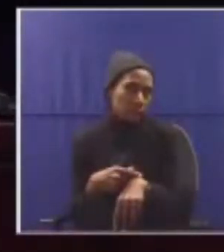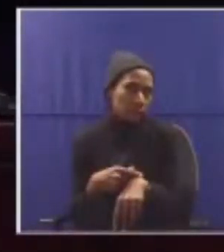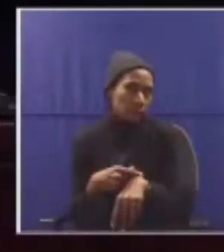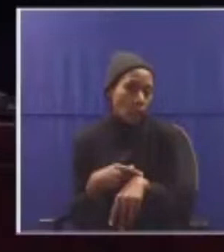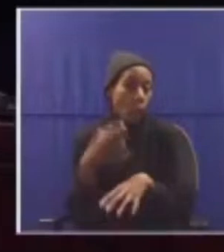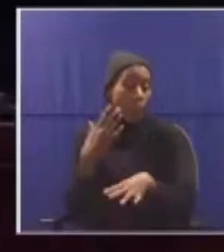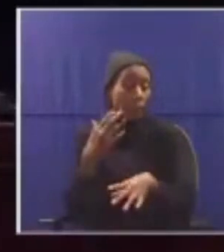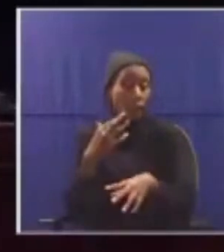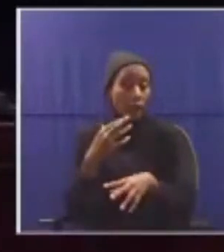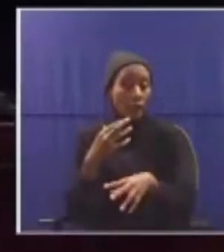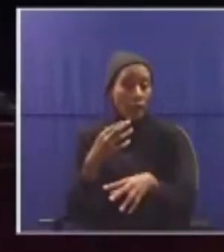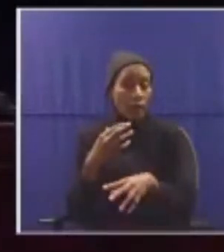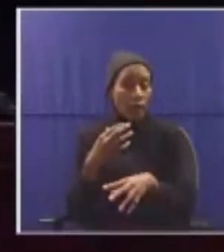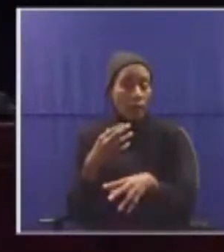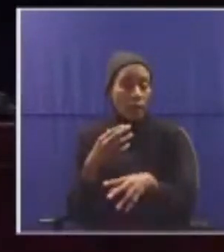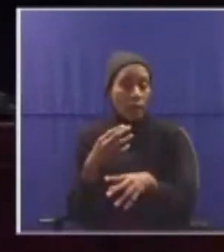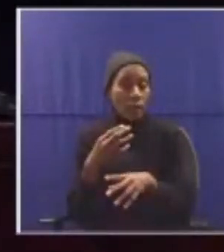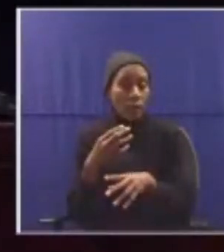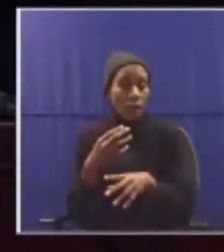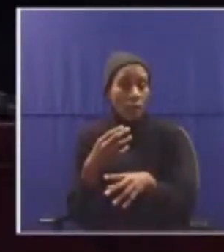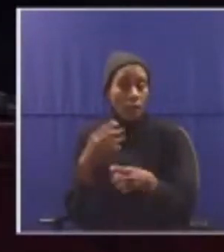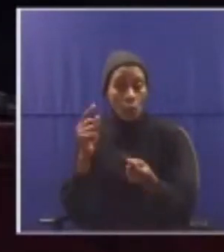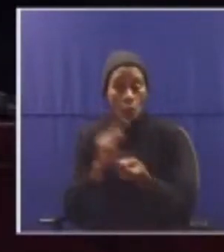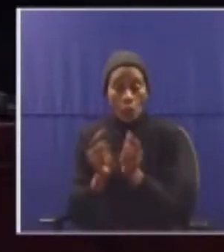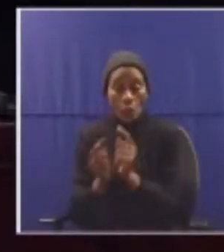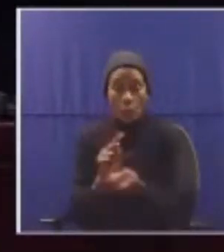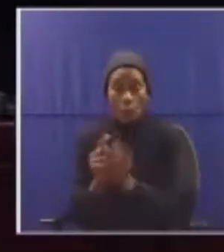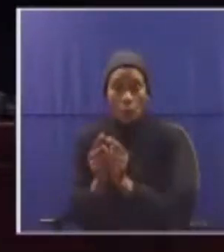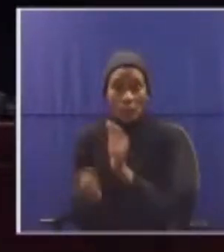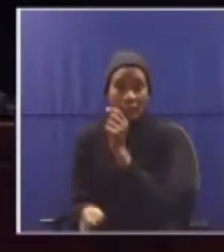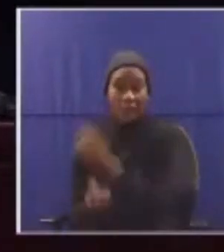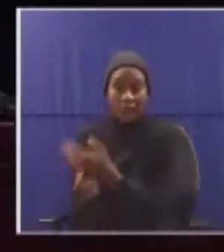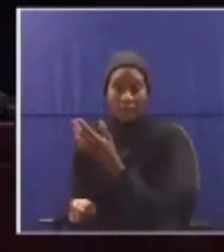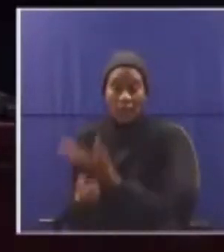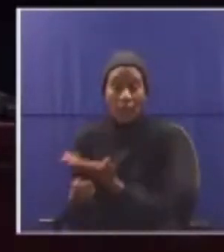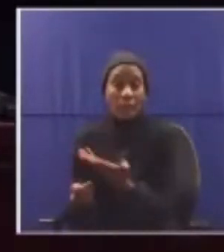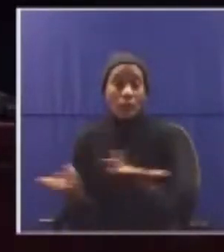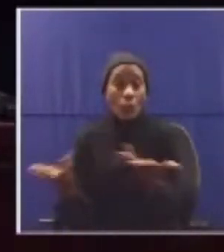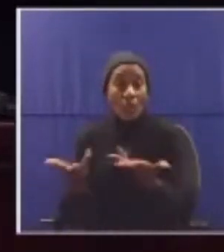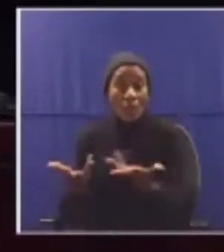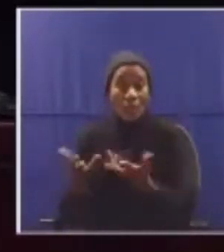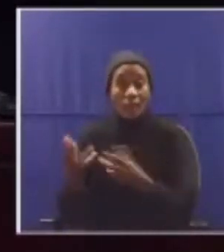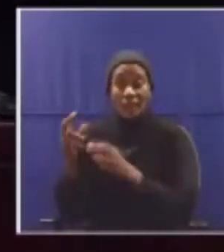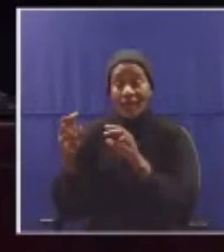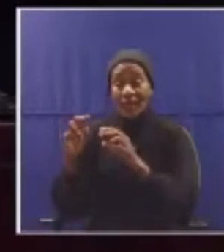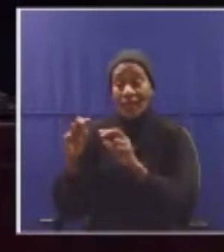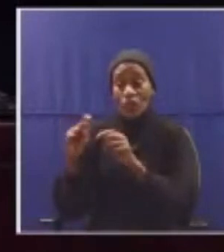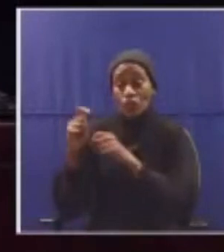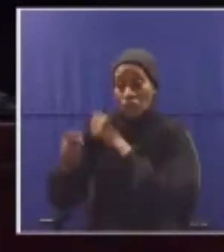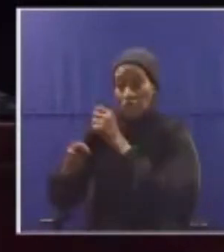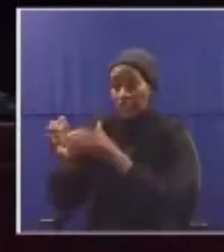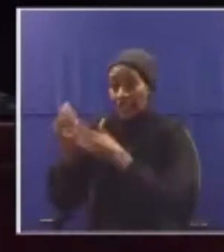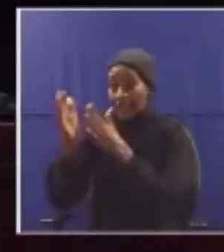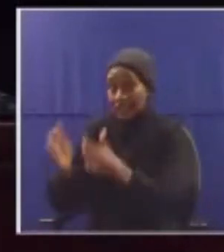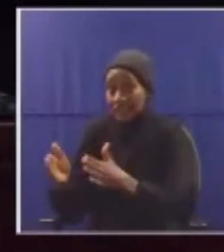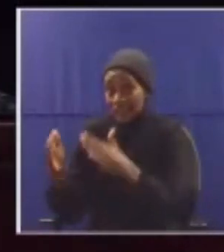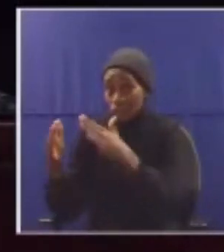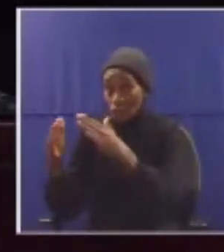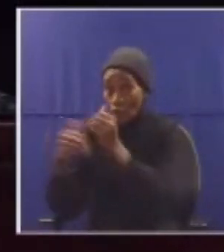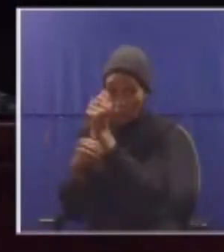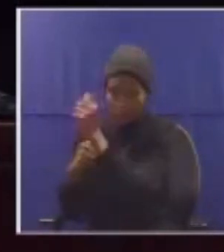disputes create tensions within the Institution of Traditional Leadership. To this end, the Traditional